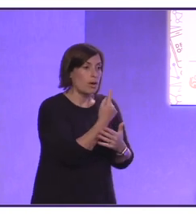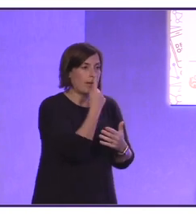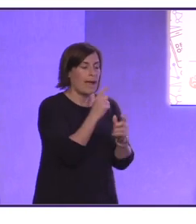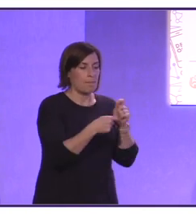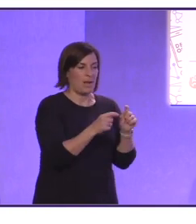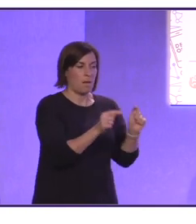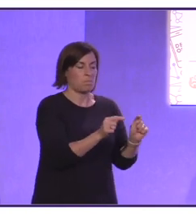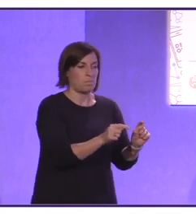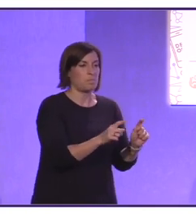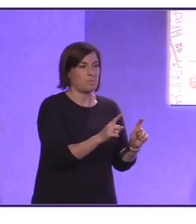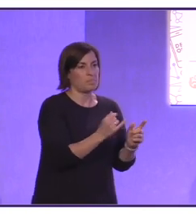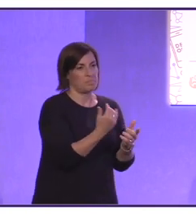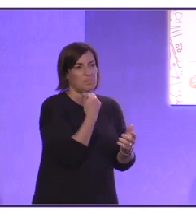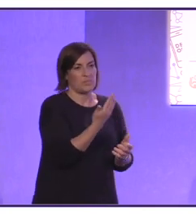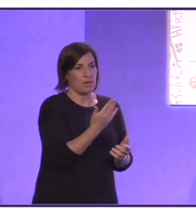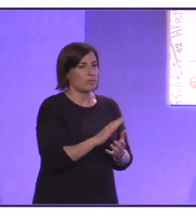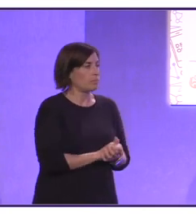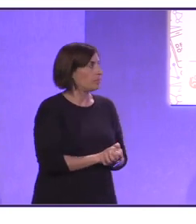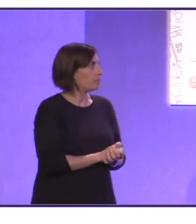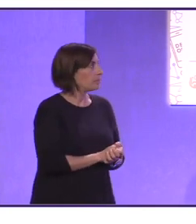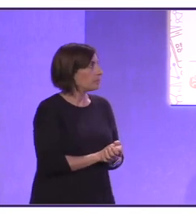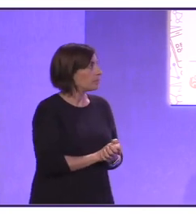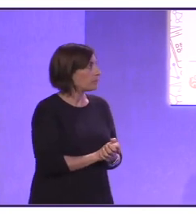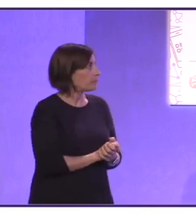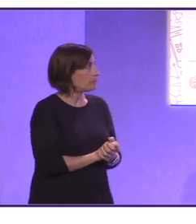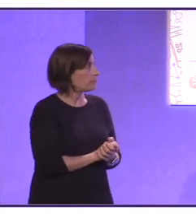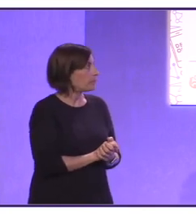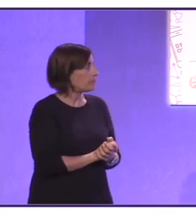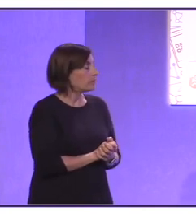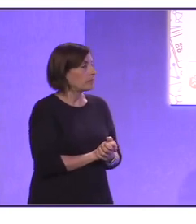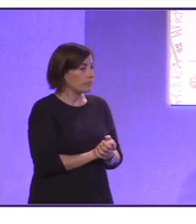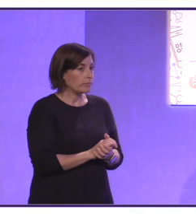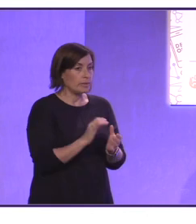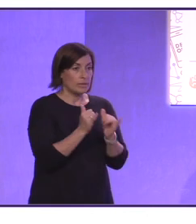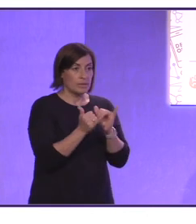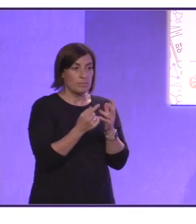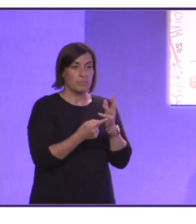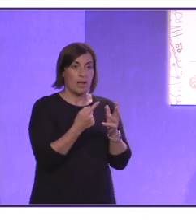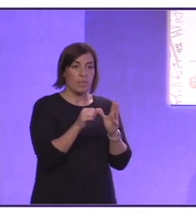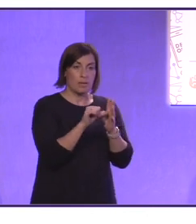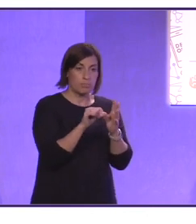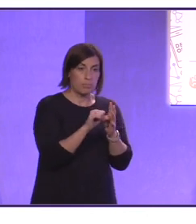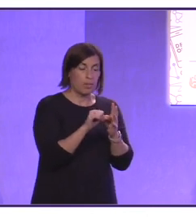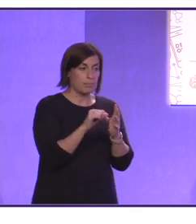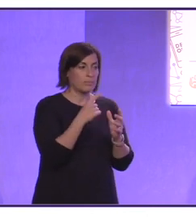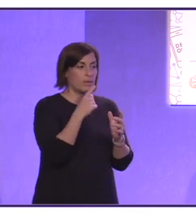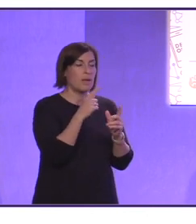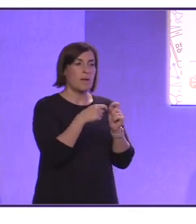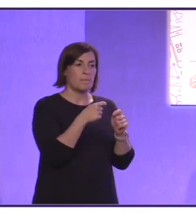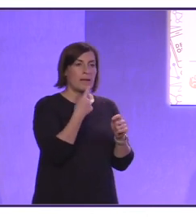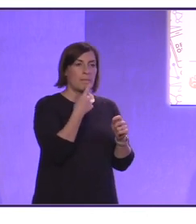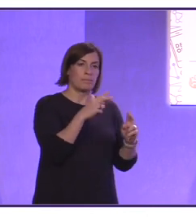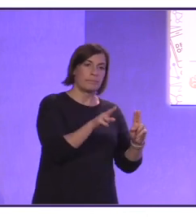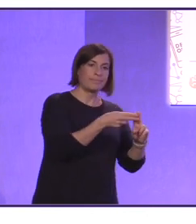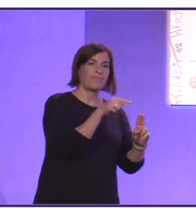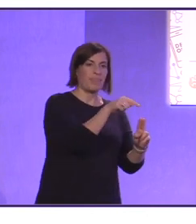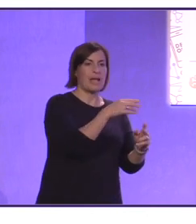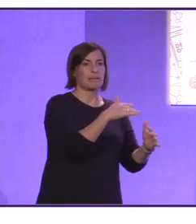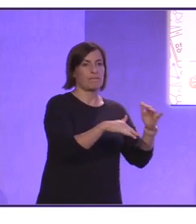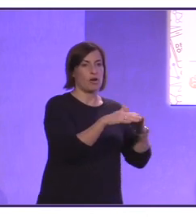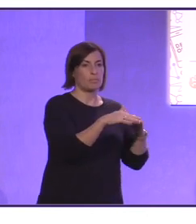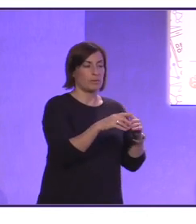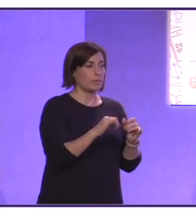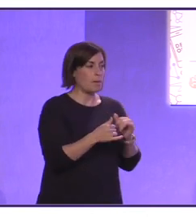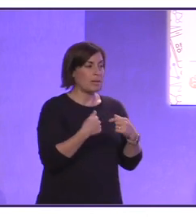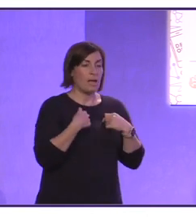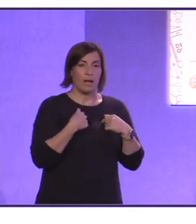nasty. Sometimes there are other problems that are labeled as the environment. If I am doing something wrong or I